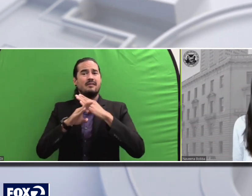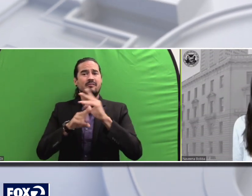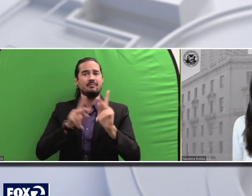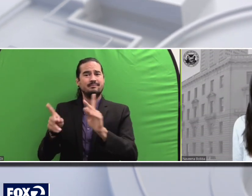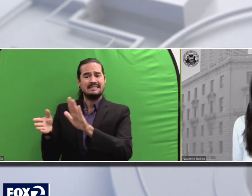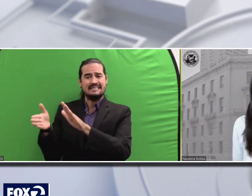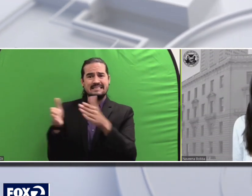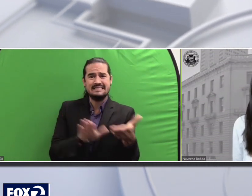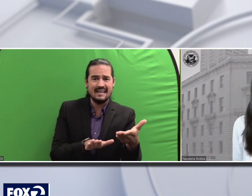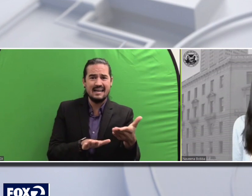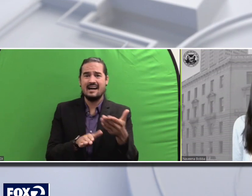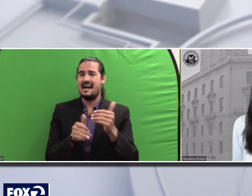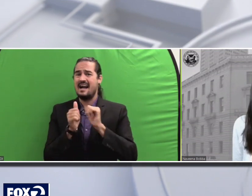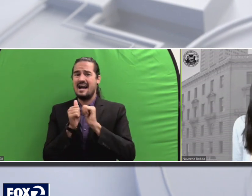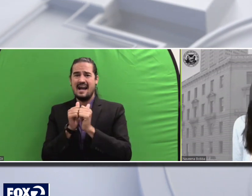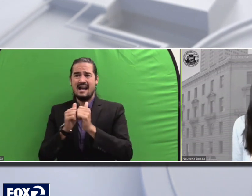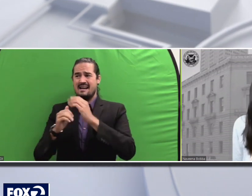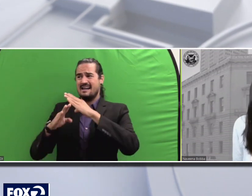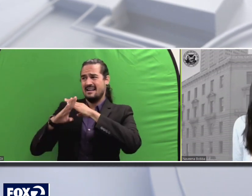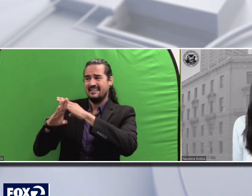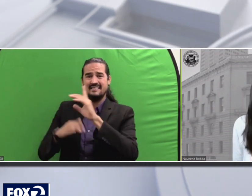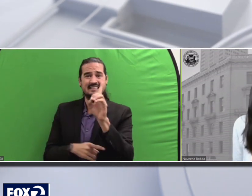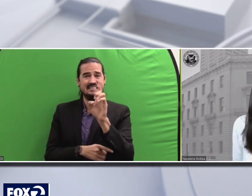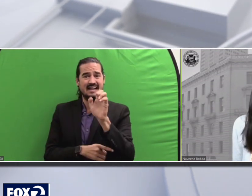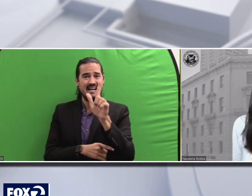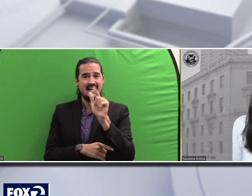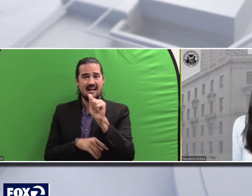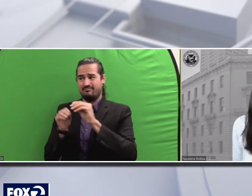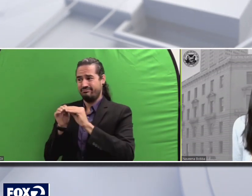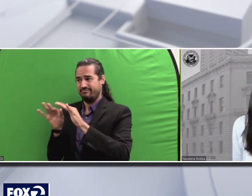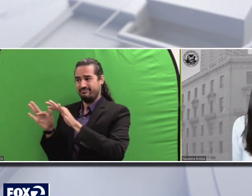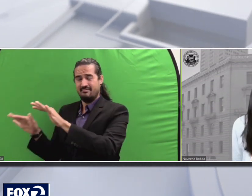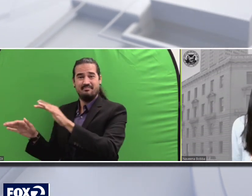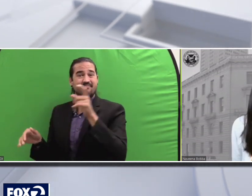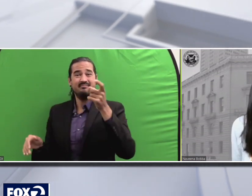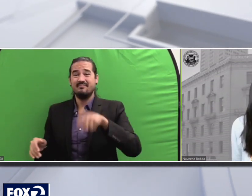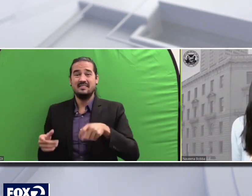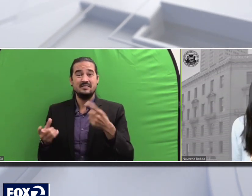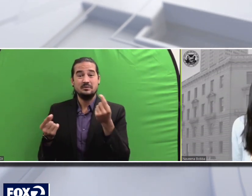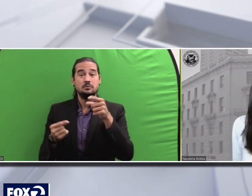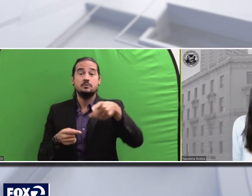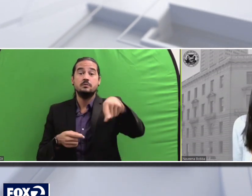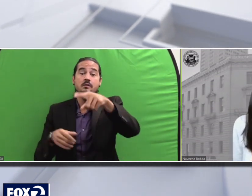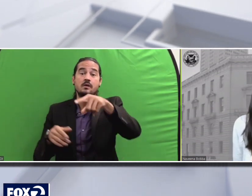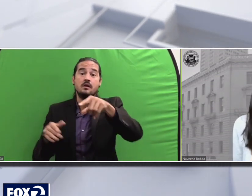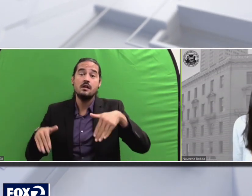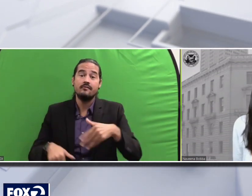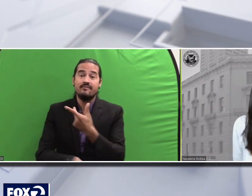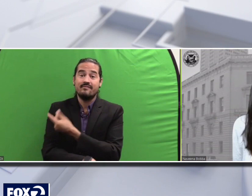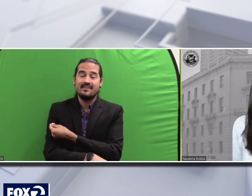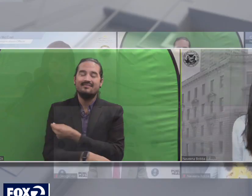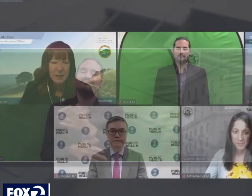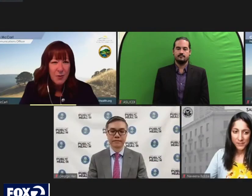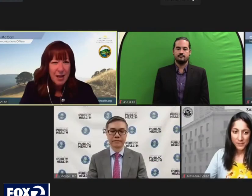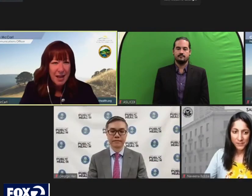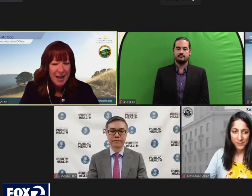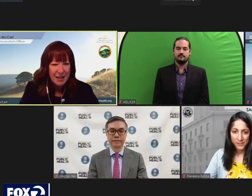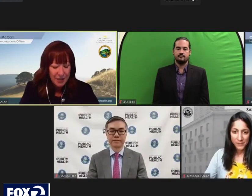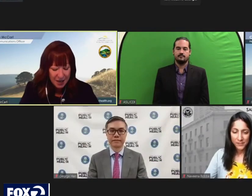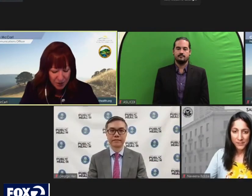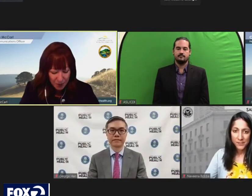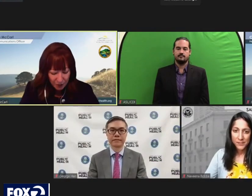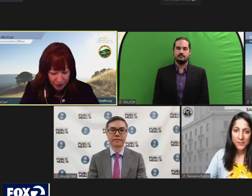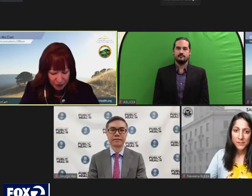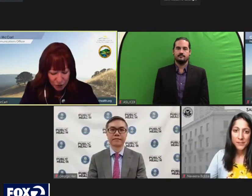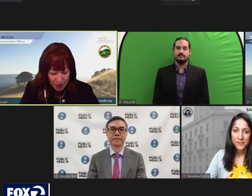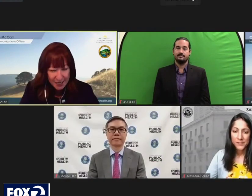urgent that unvaccinated people get vaccine. In San Francisco, we've seen almost... Health officers from San Francisco, Contra